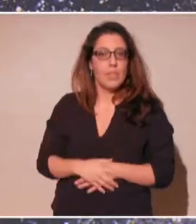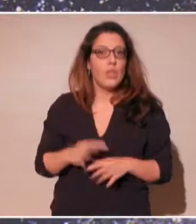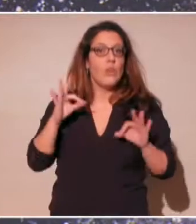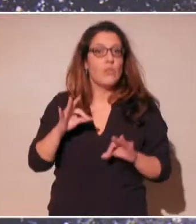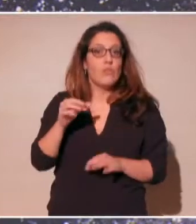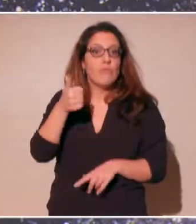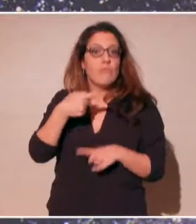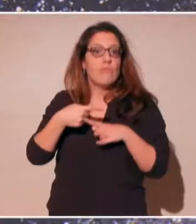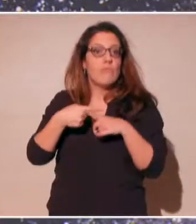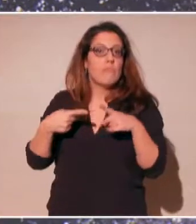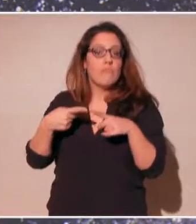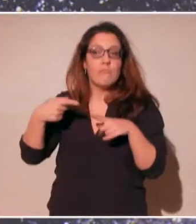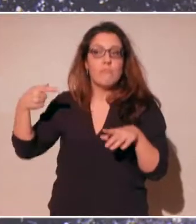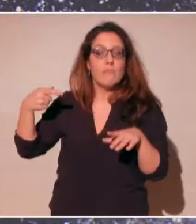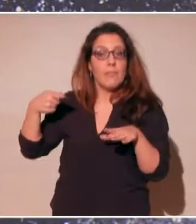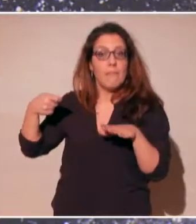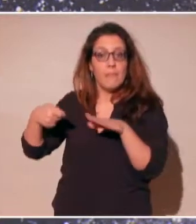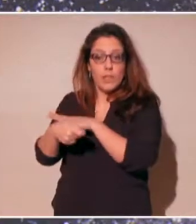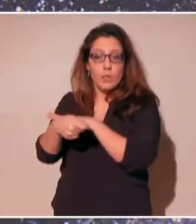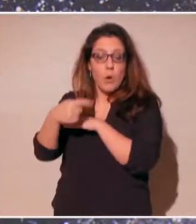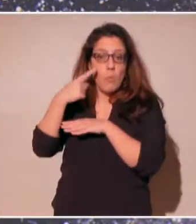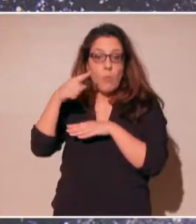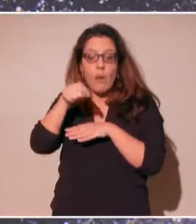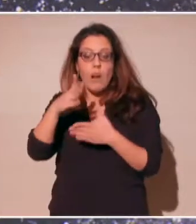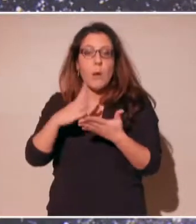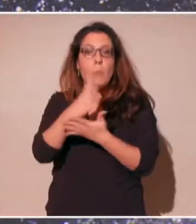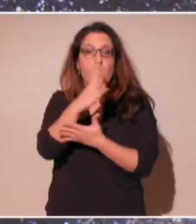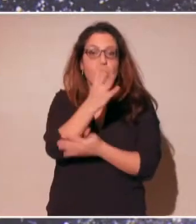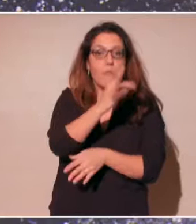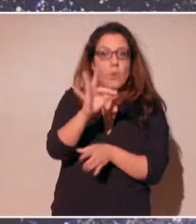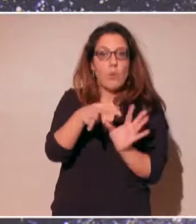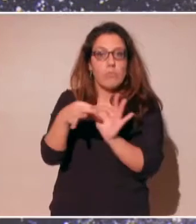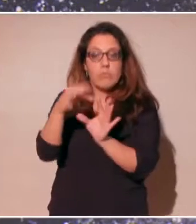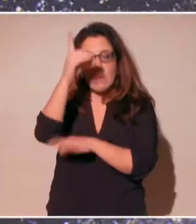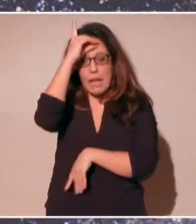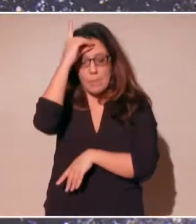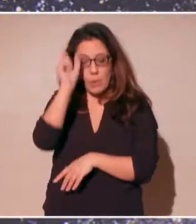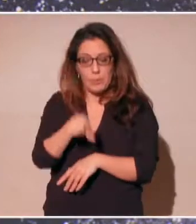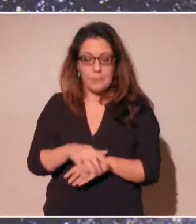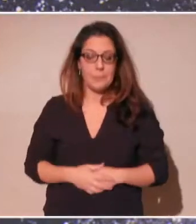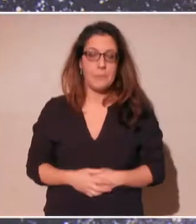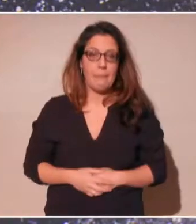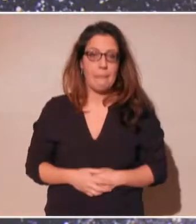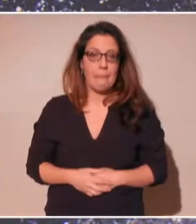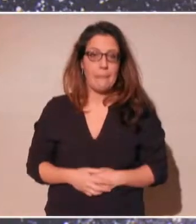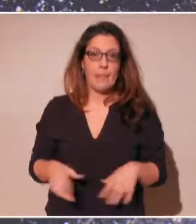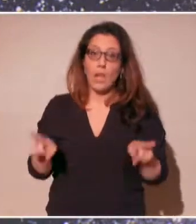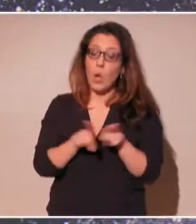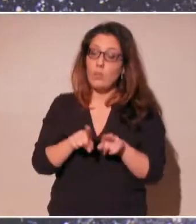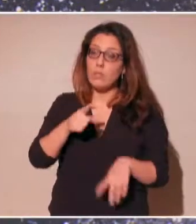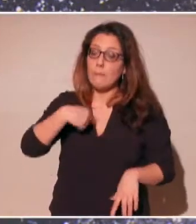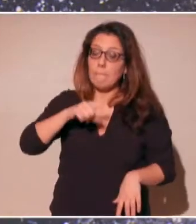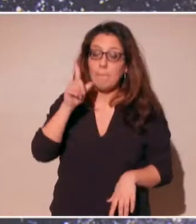Germany. Part of the funding will, in fact, concentrate on Franco-German projects because we already have this strong